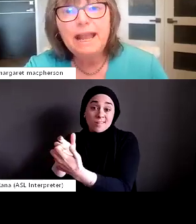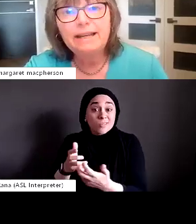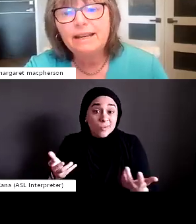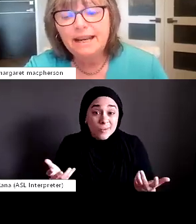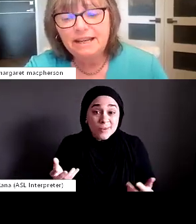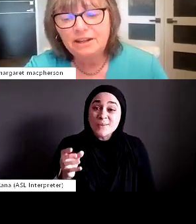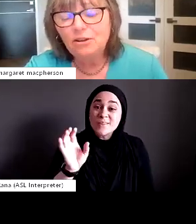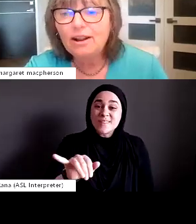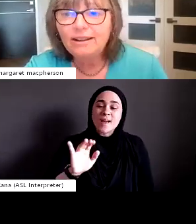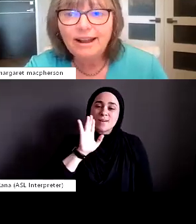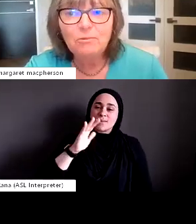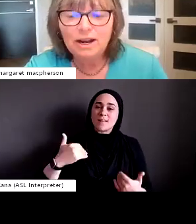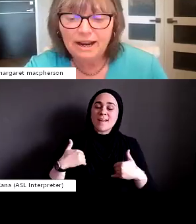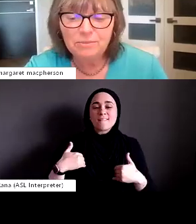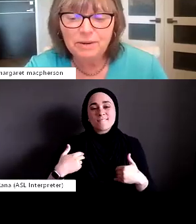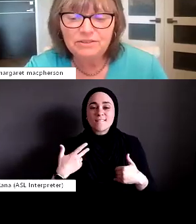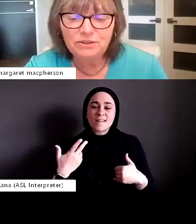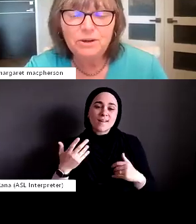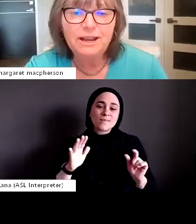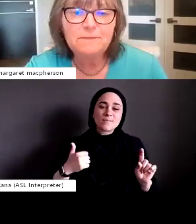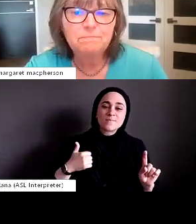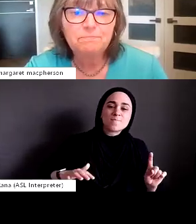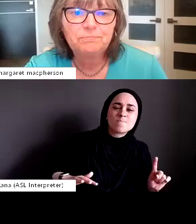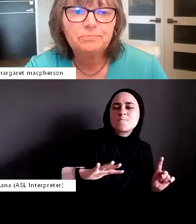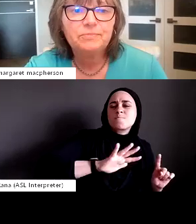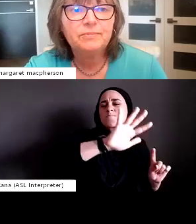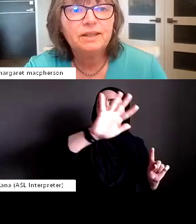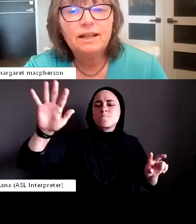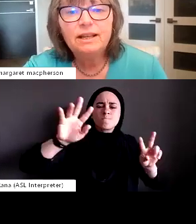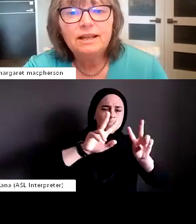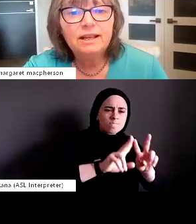little pan-Canadian look at what everybody's doing.